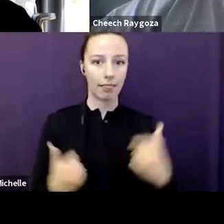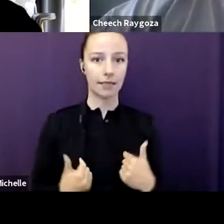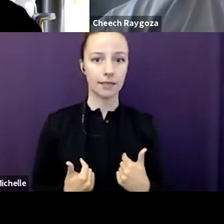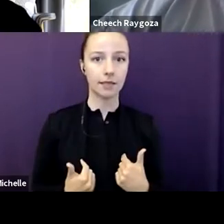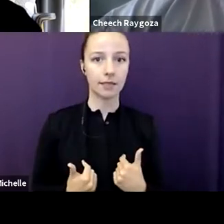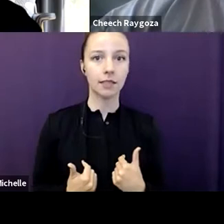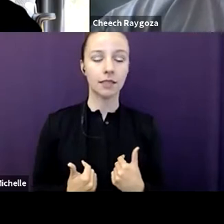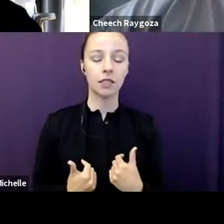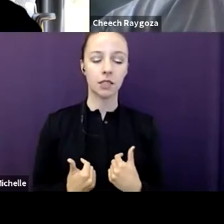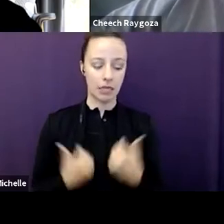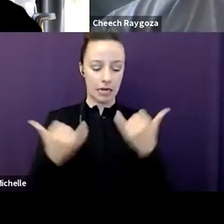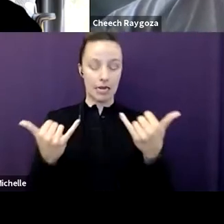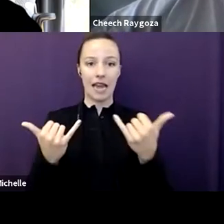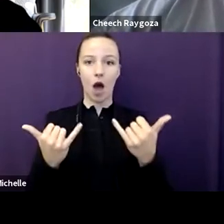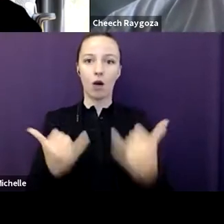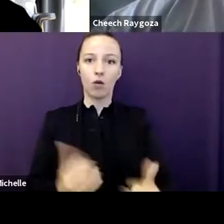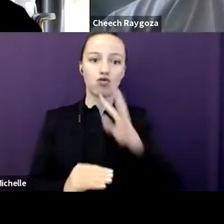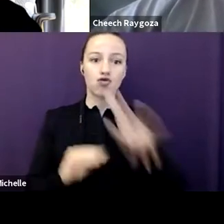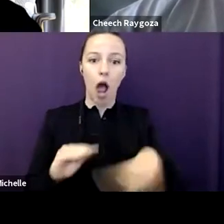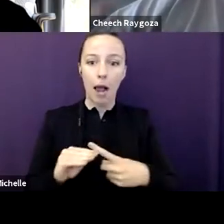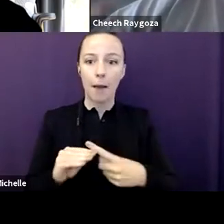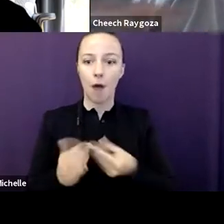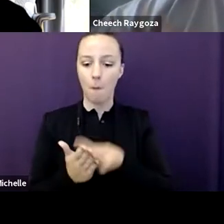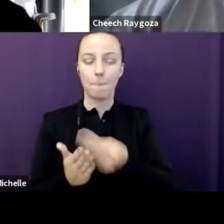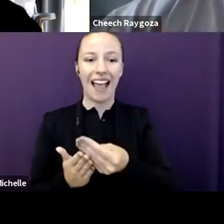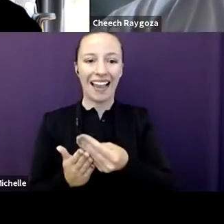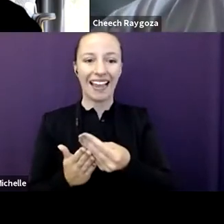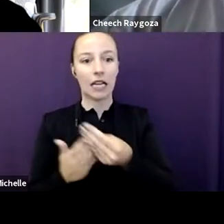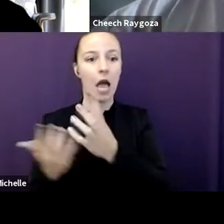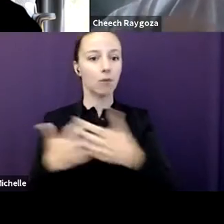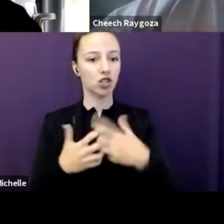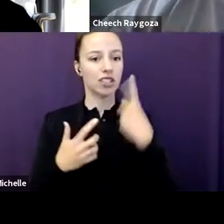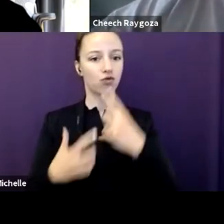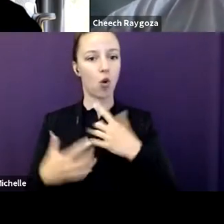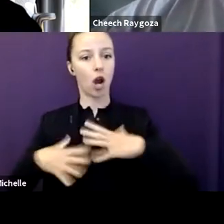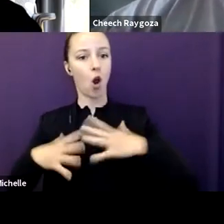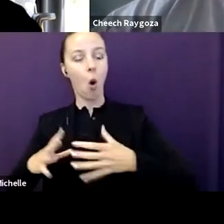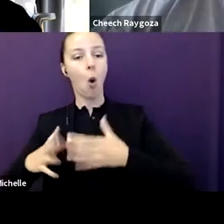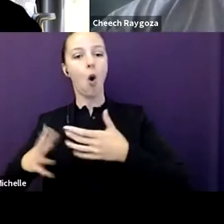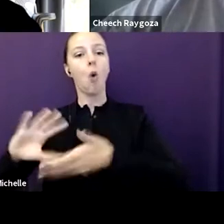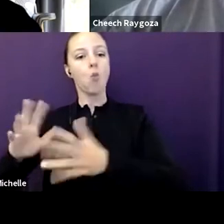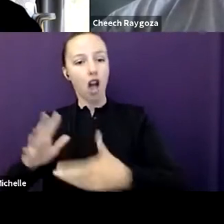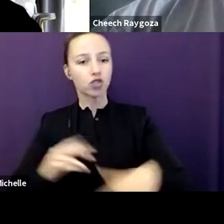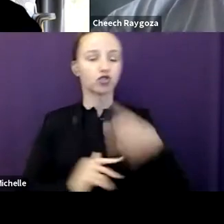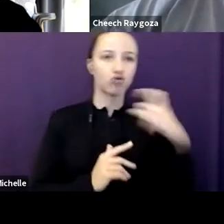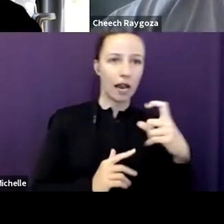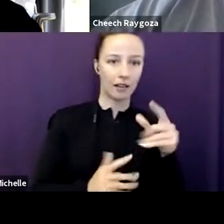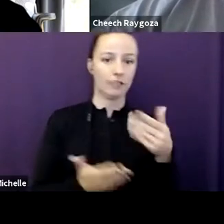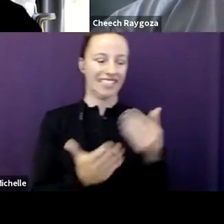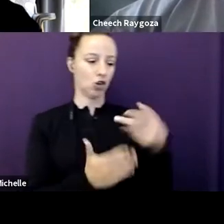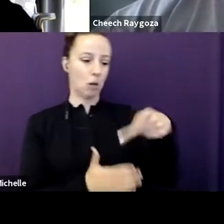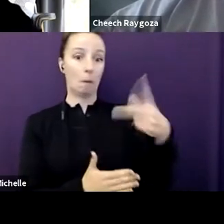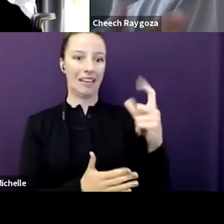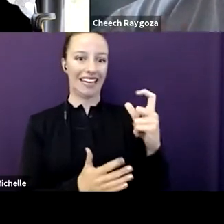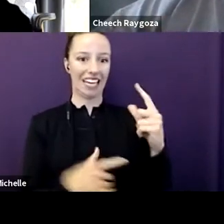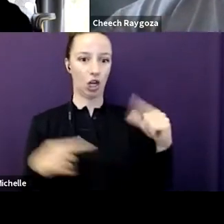Now where they're talking about getting a washer and dryer put in the PE room gyms over there, so people that